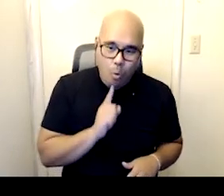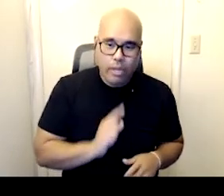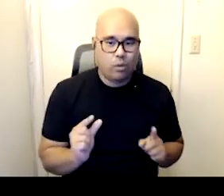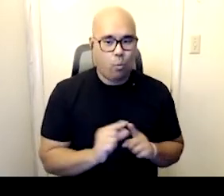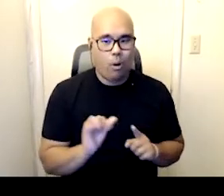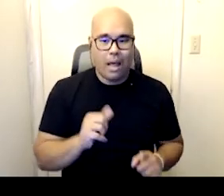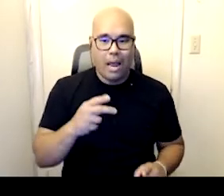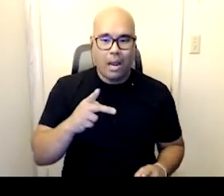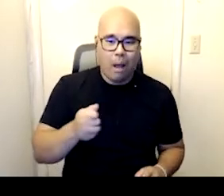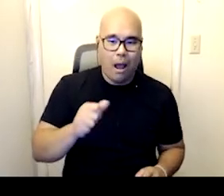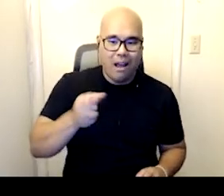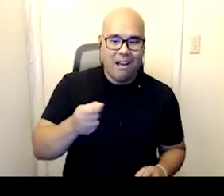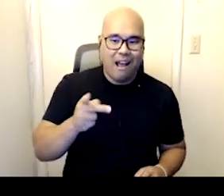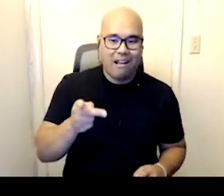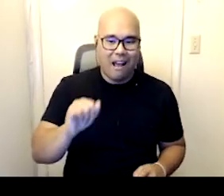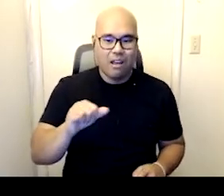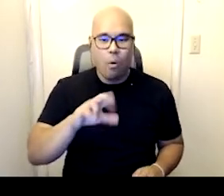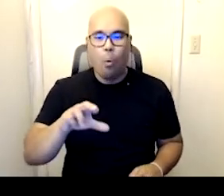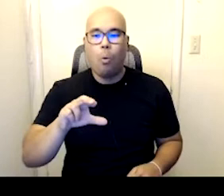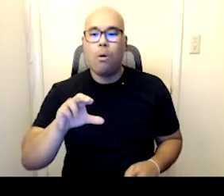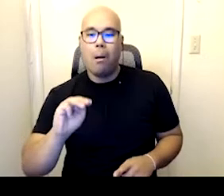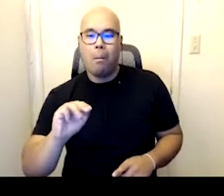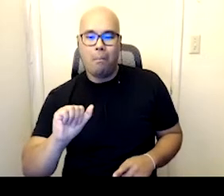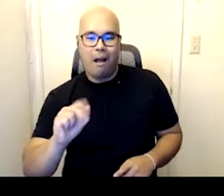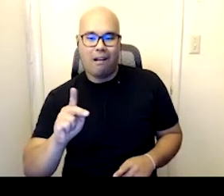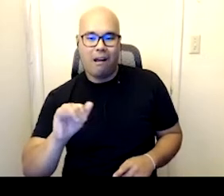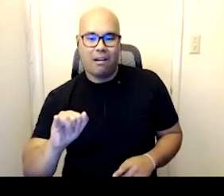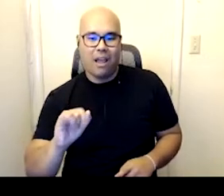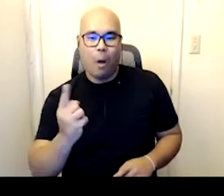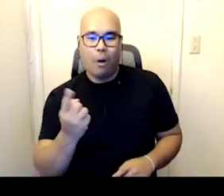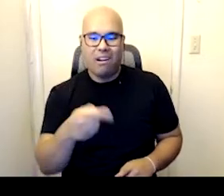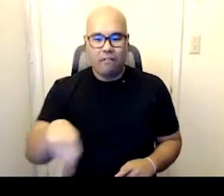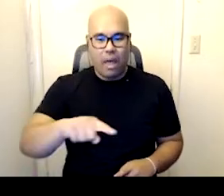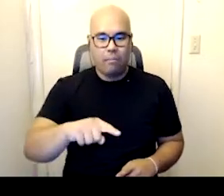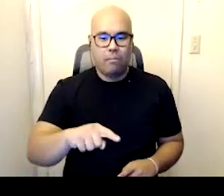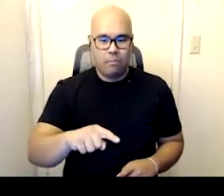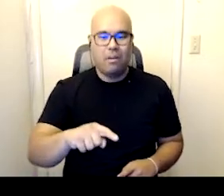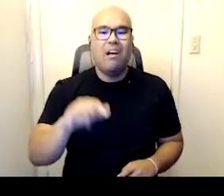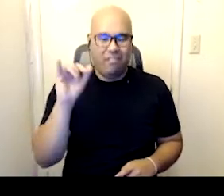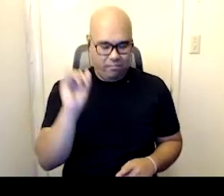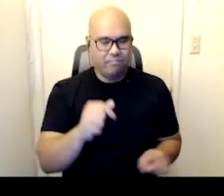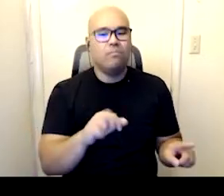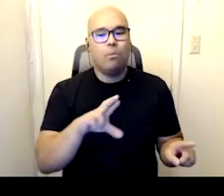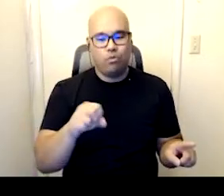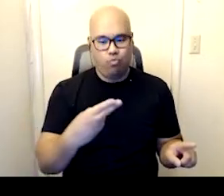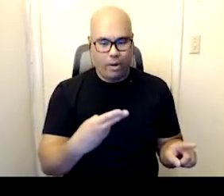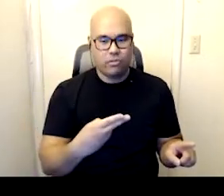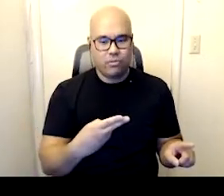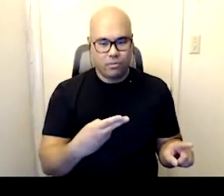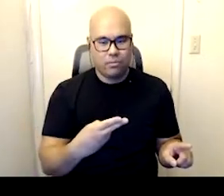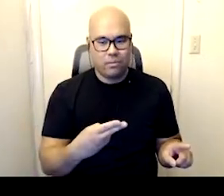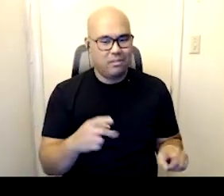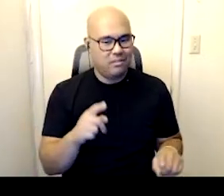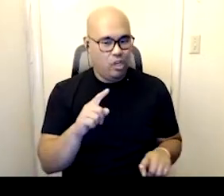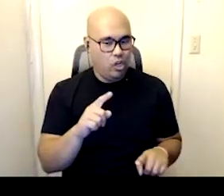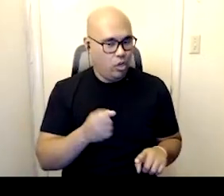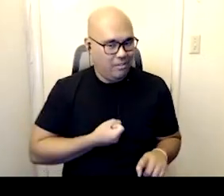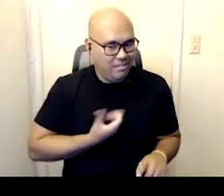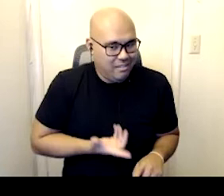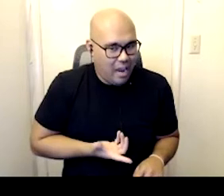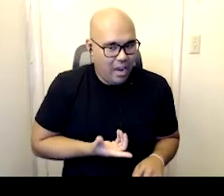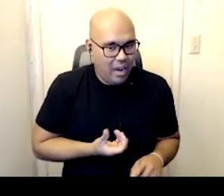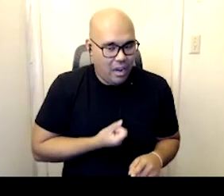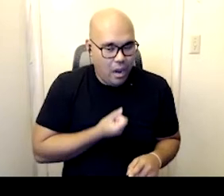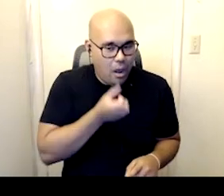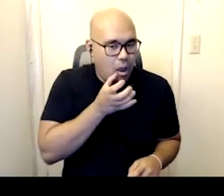pa'akai or makani. One of them was the rash. They couldn't say